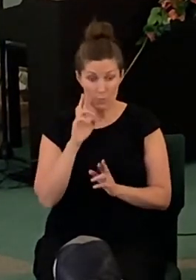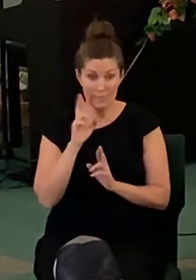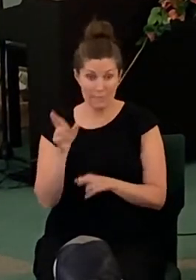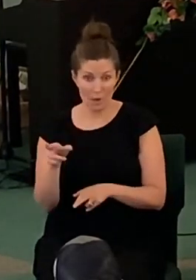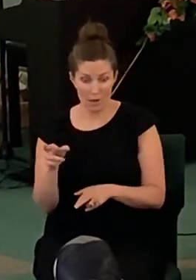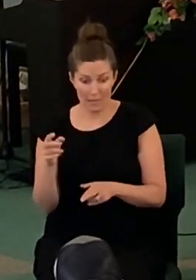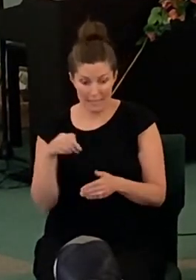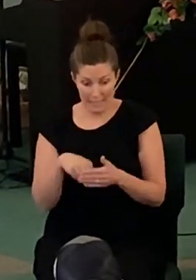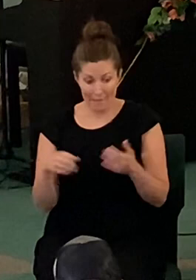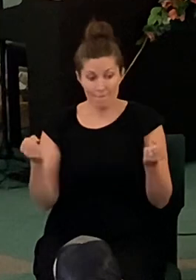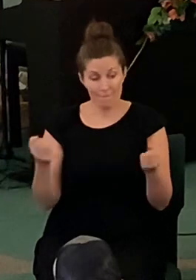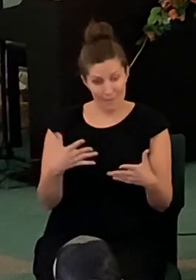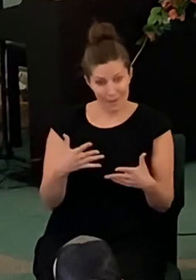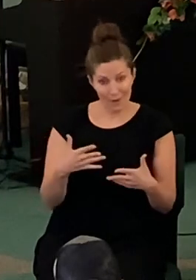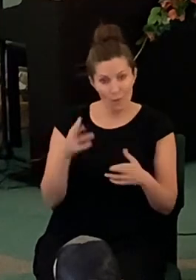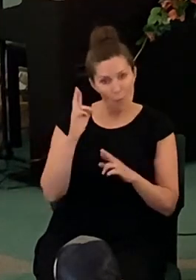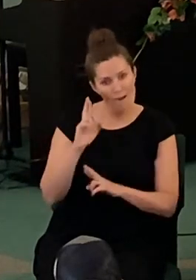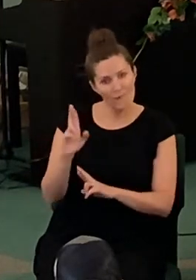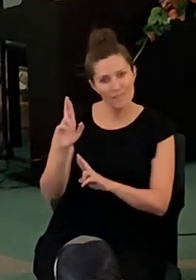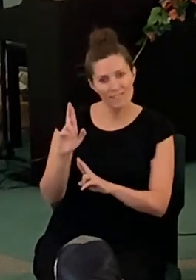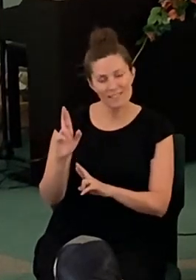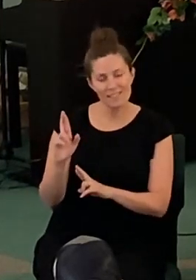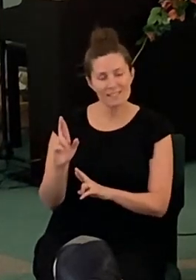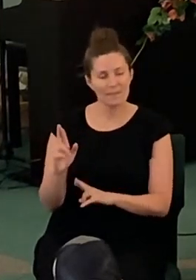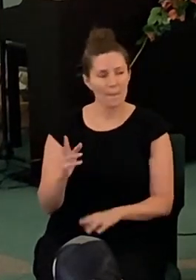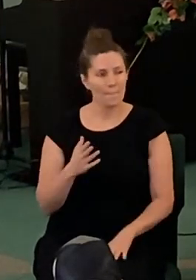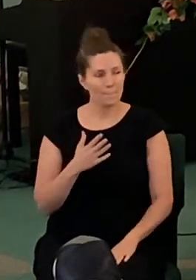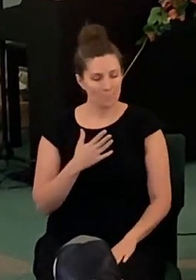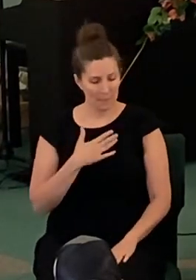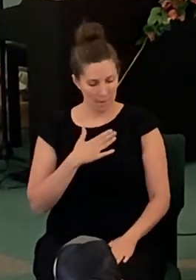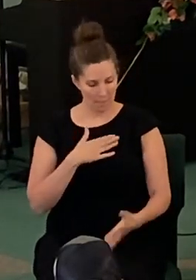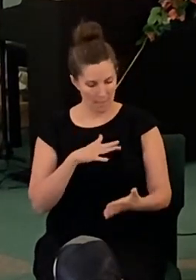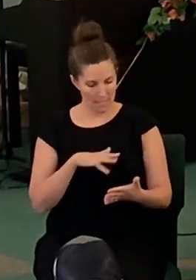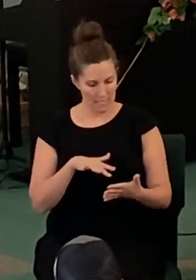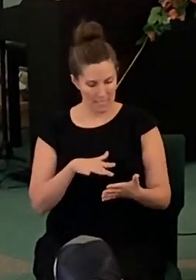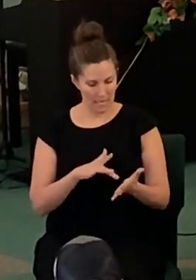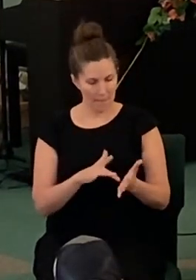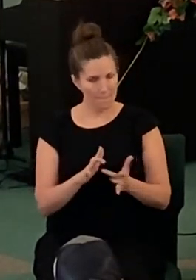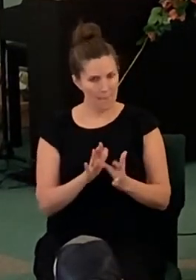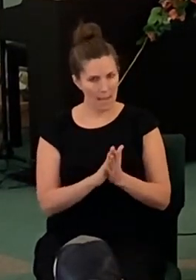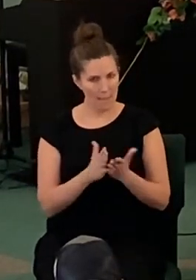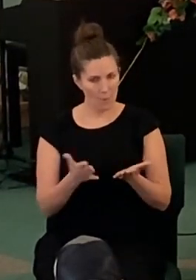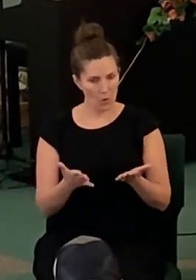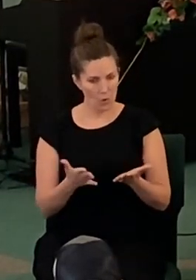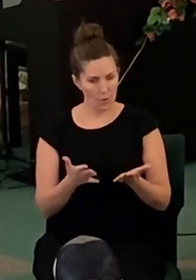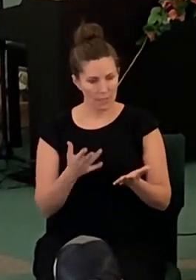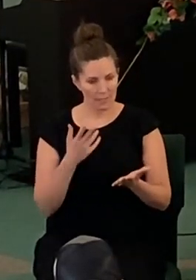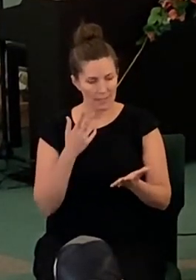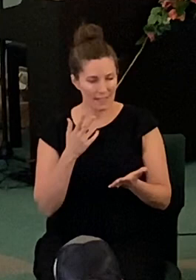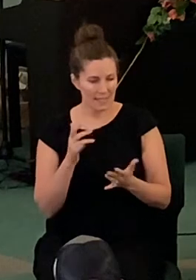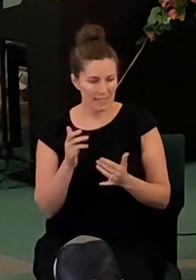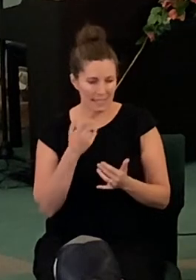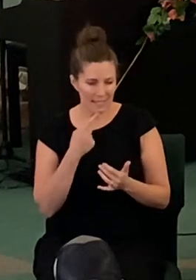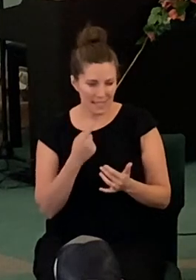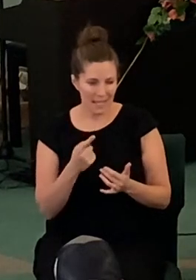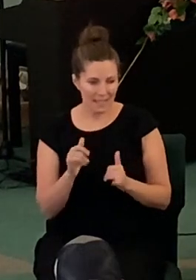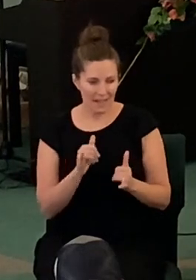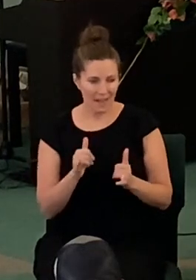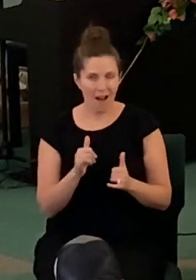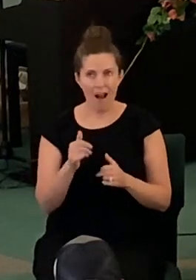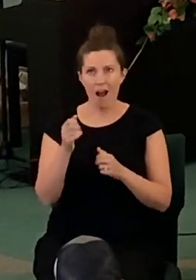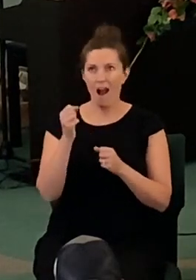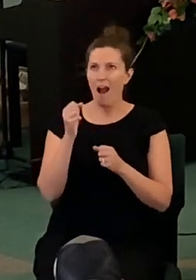fear. My study Bible has a note here that says a sense of awe. This fear should be a sense of awe from having been